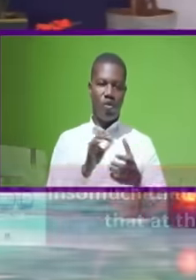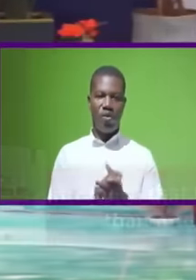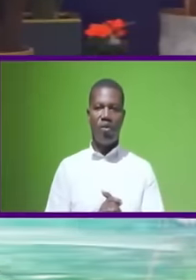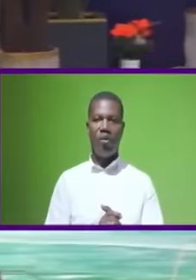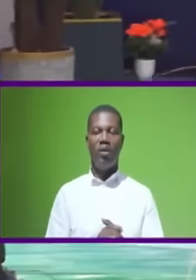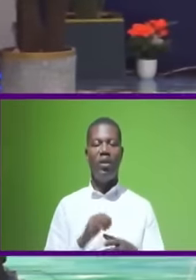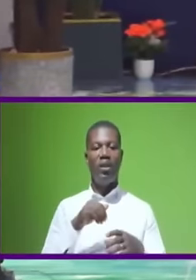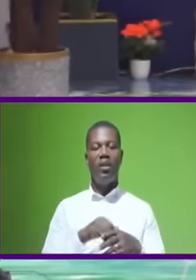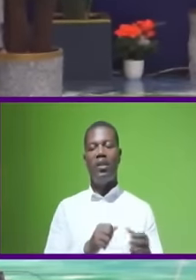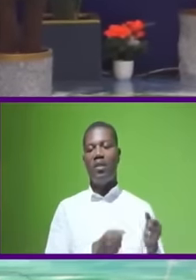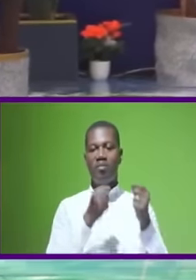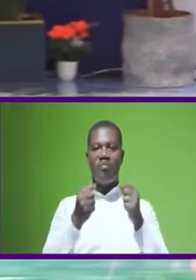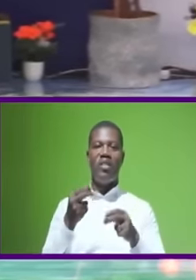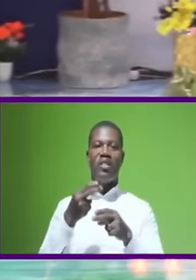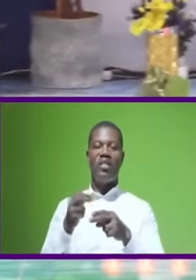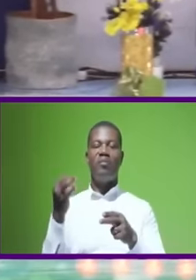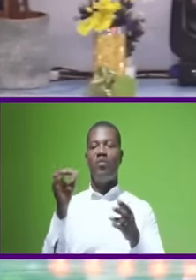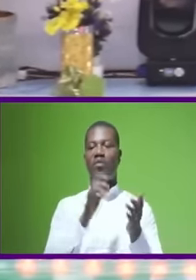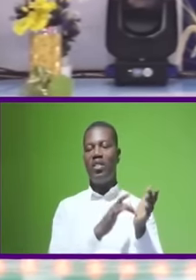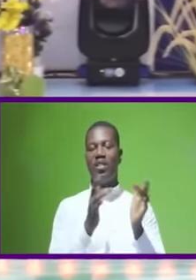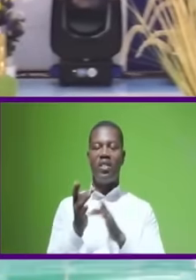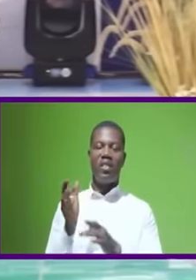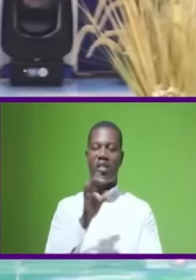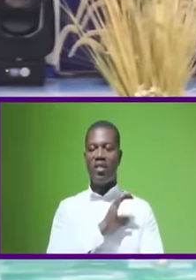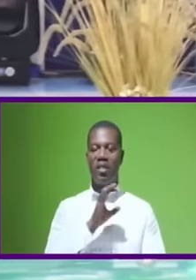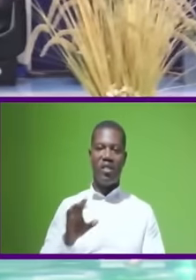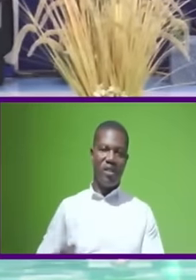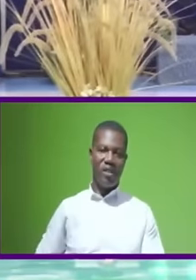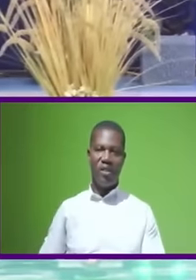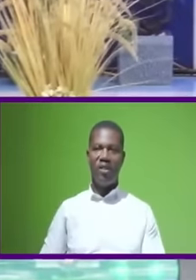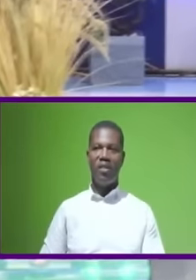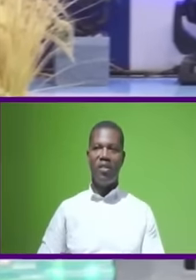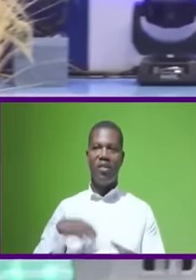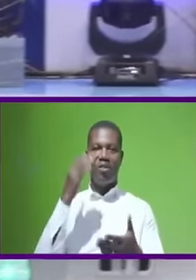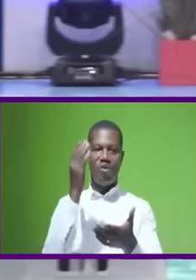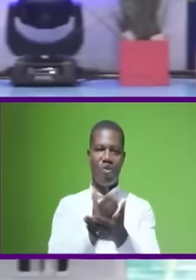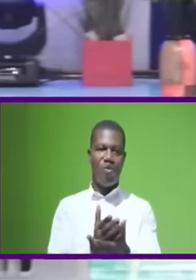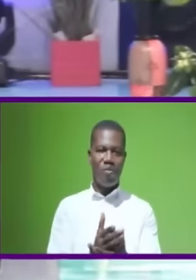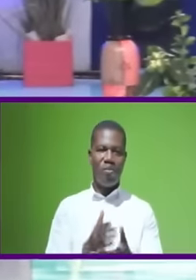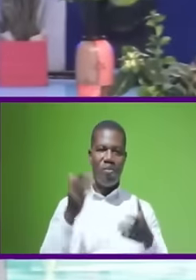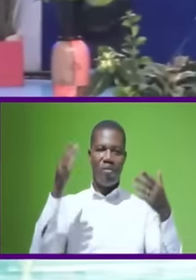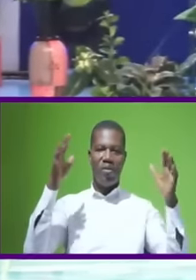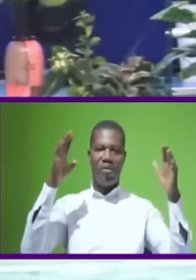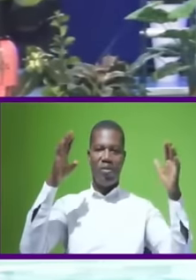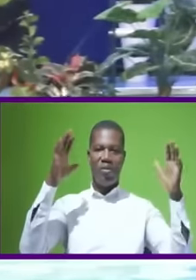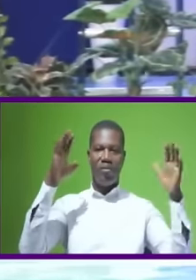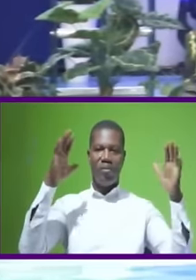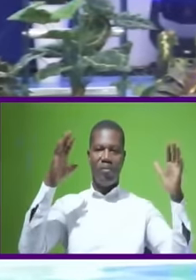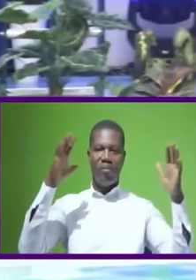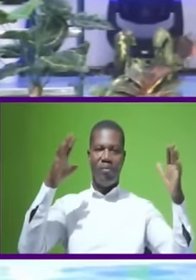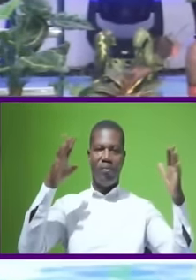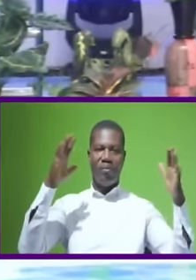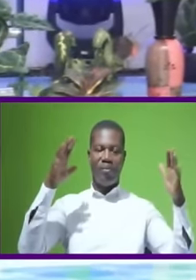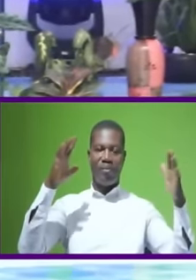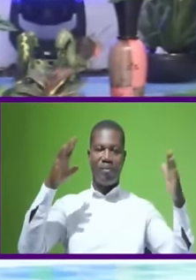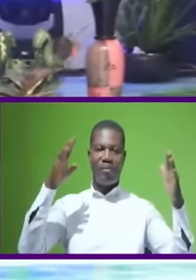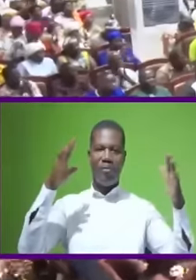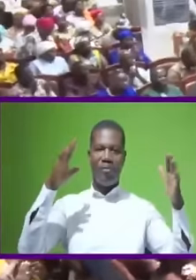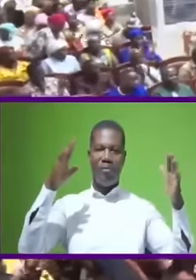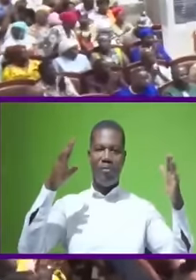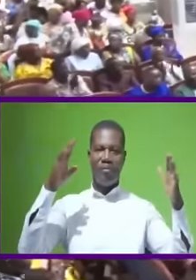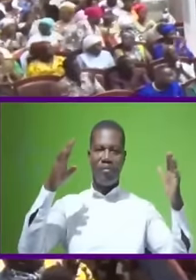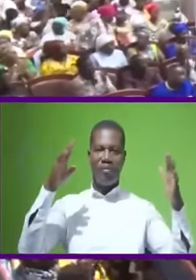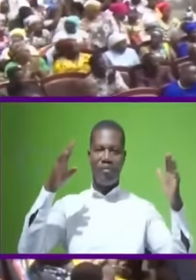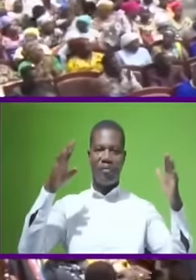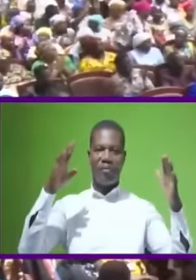be in free. In the mighty name of Jesus. In the mighty name of Jesus. Yes. Amen. Oh, and Sam Kasiapa.